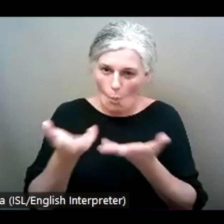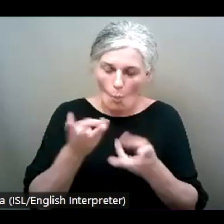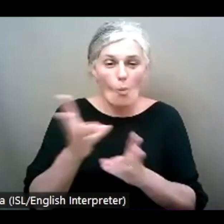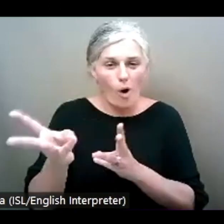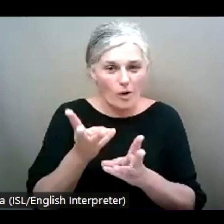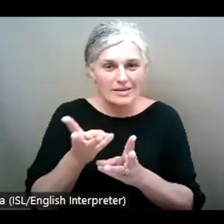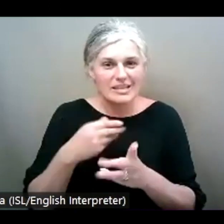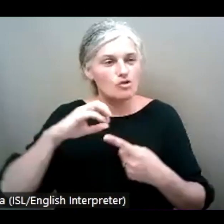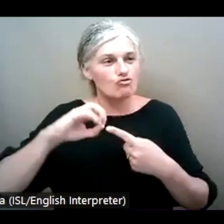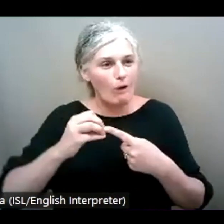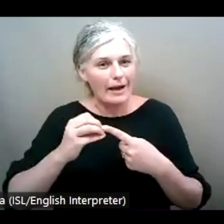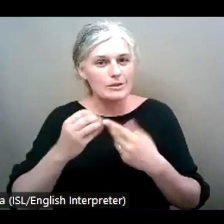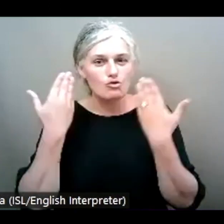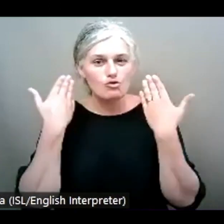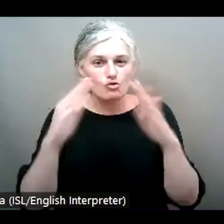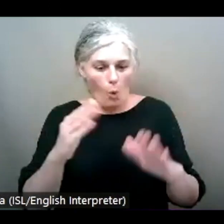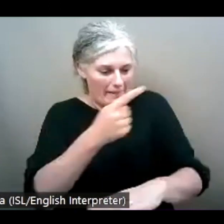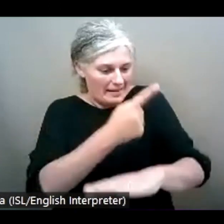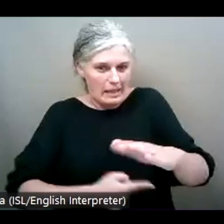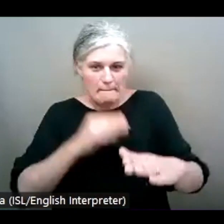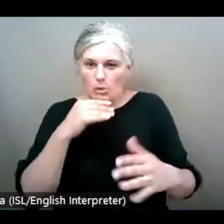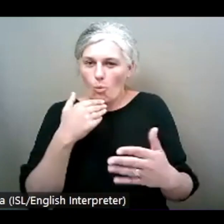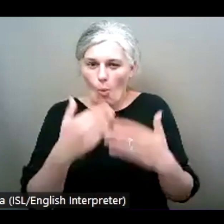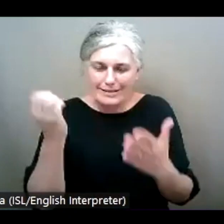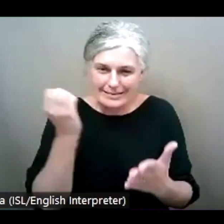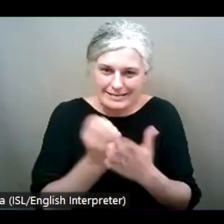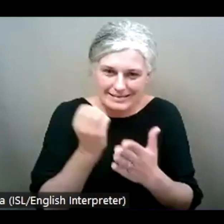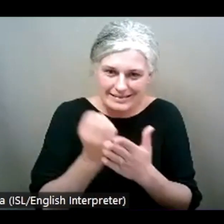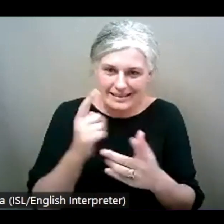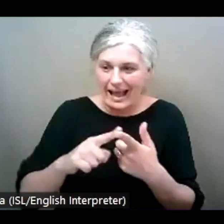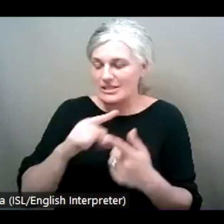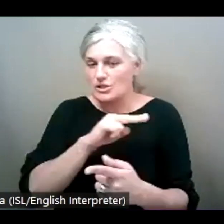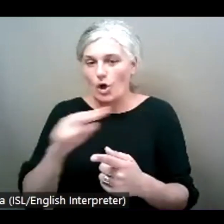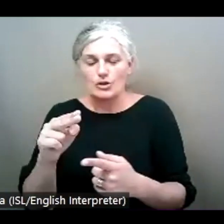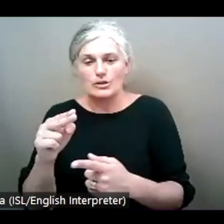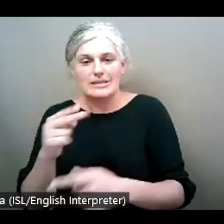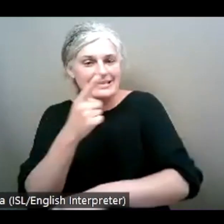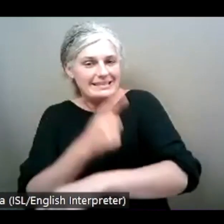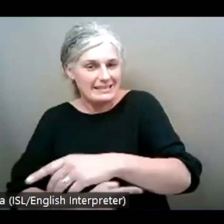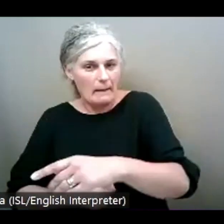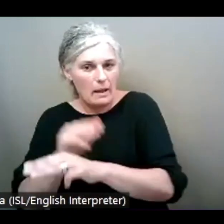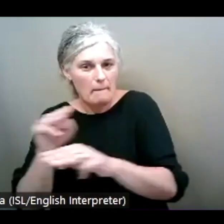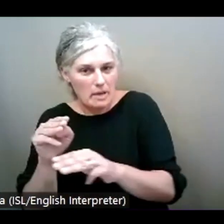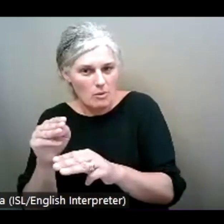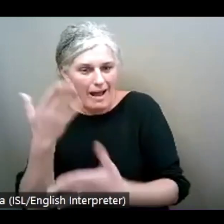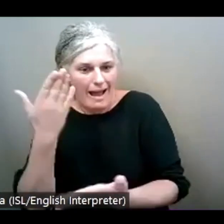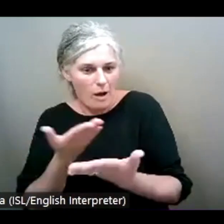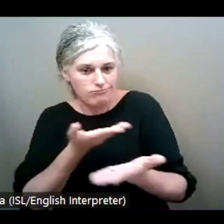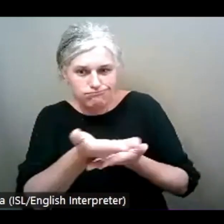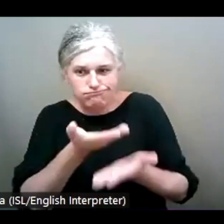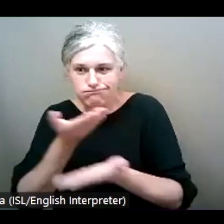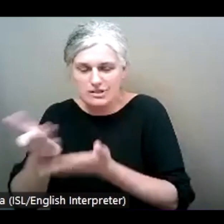portray disabled characters, and unlike non-disabled actors who focus on representing the